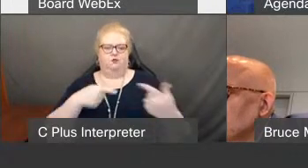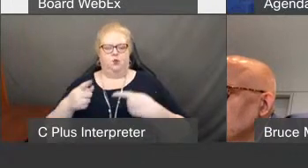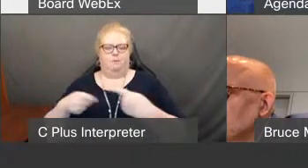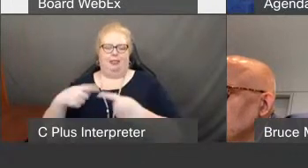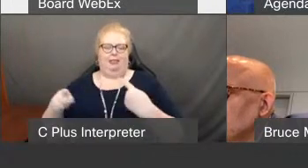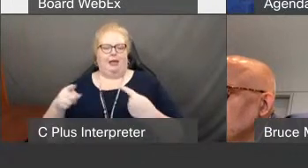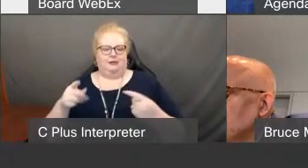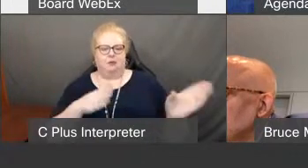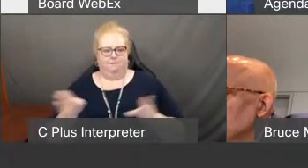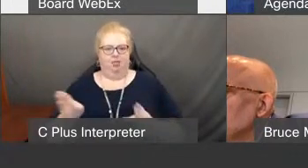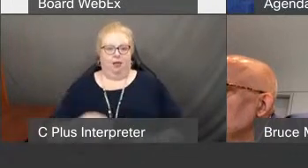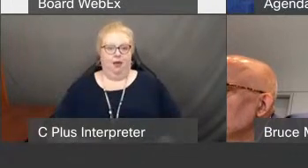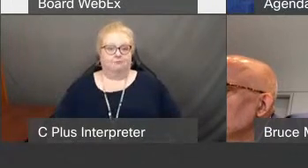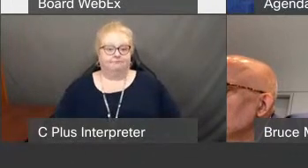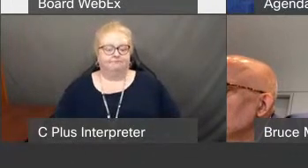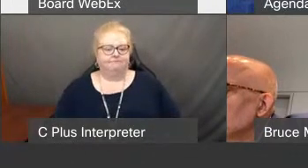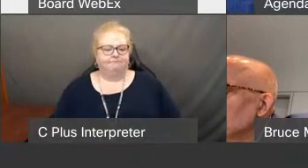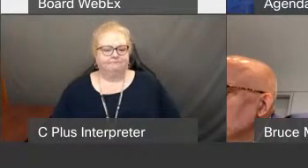Chief.